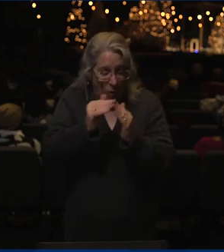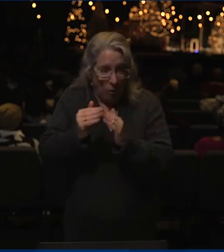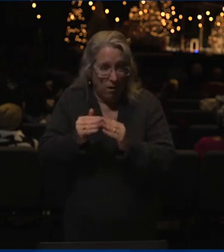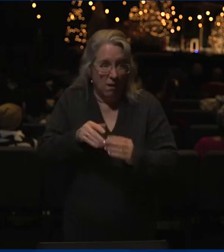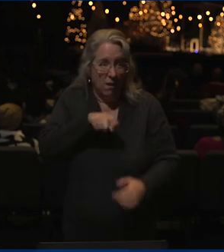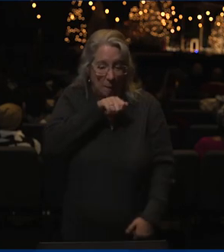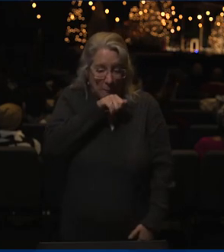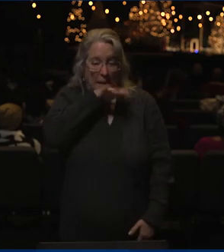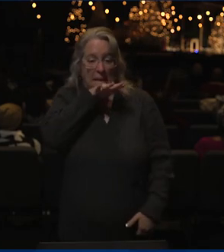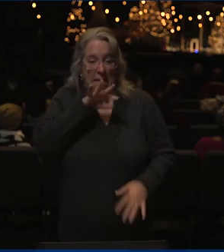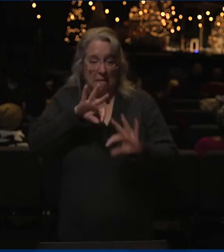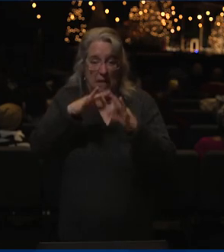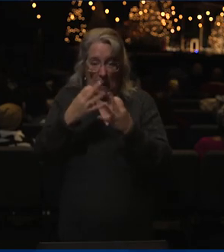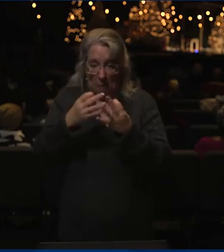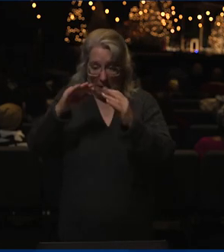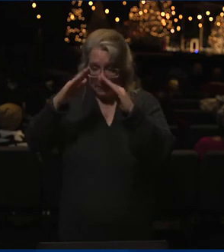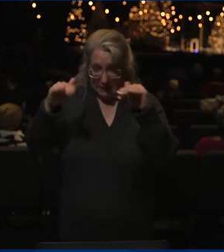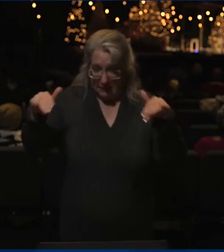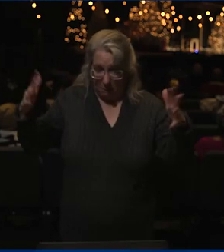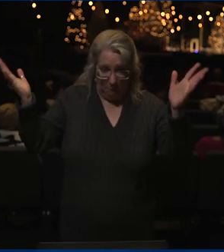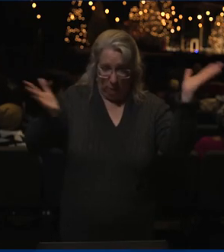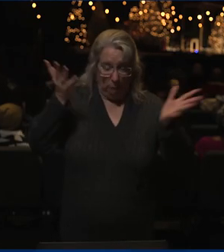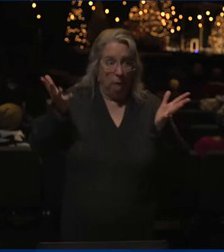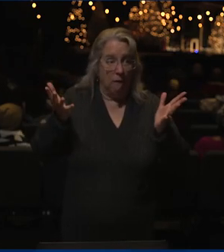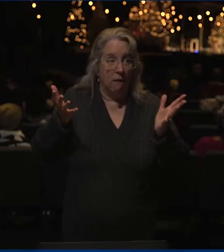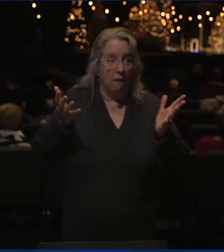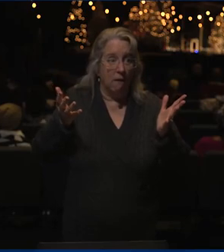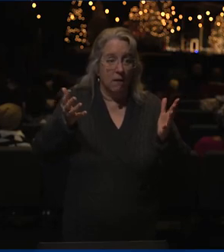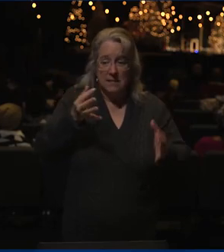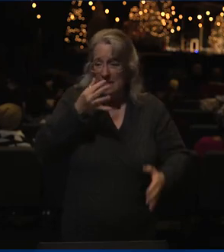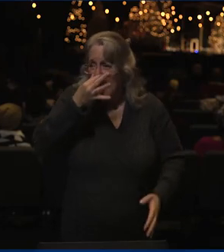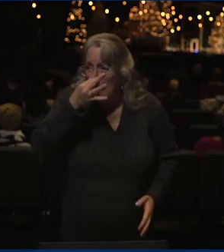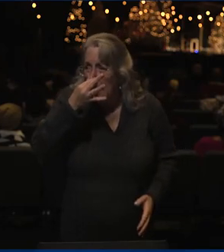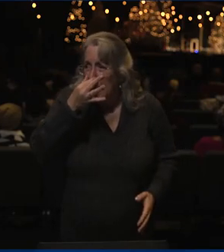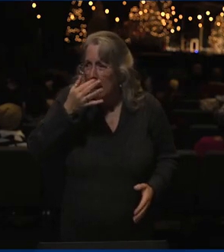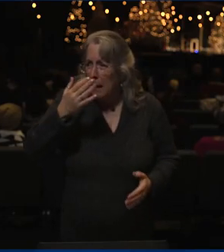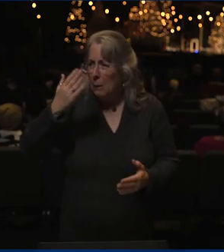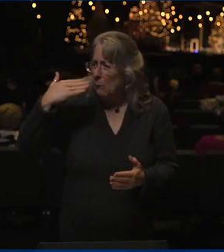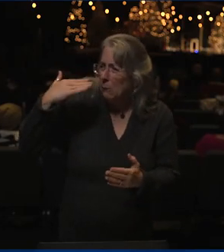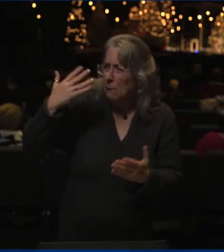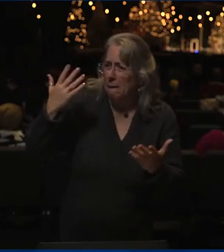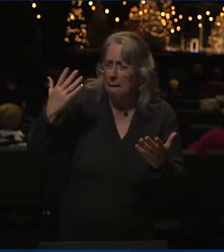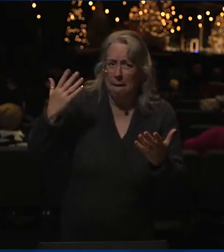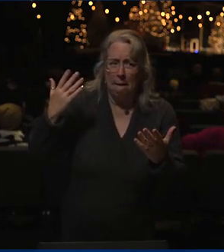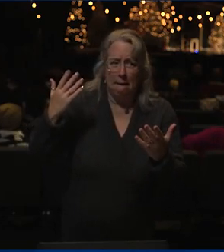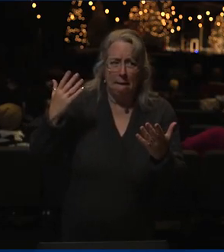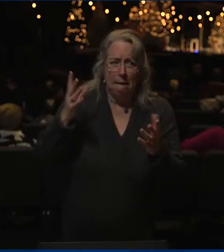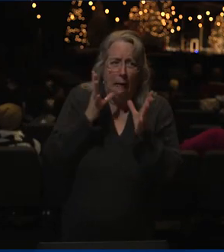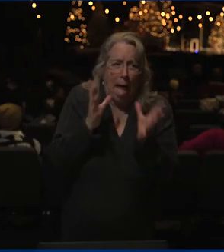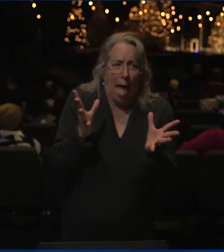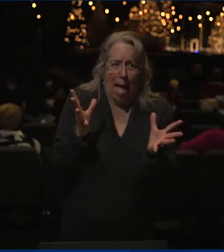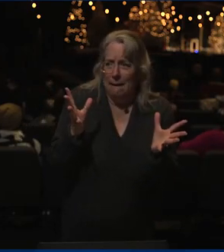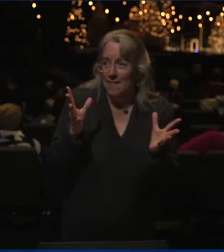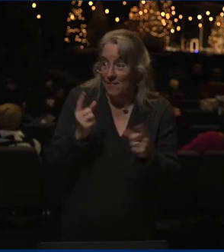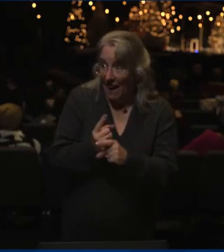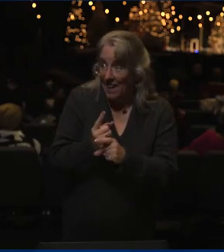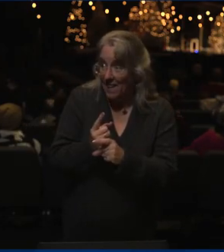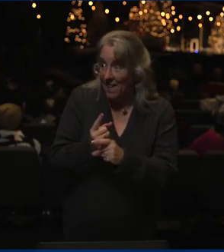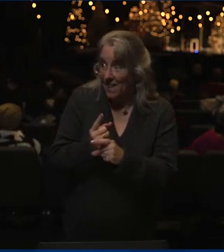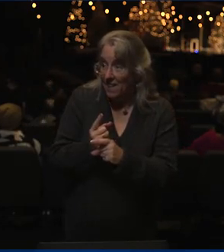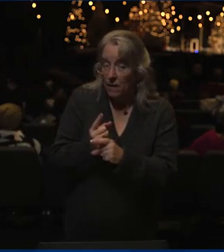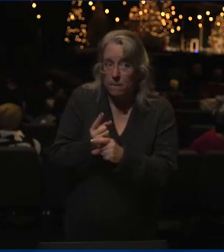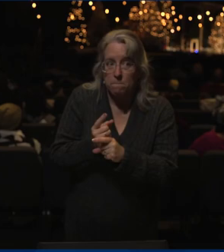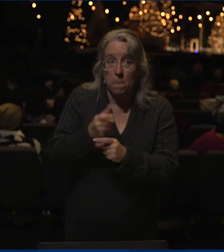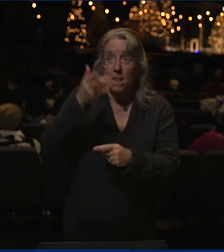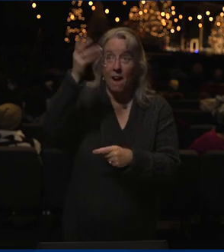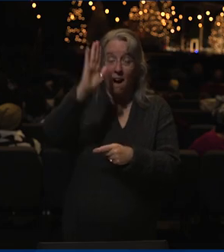messy family system. Stinky, smelly, blech. God